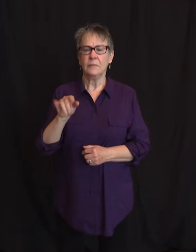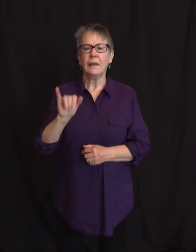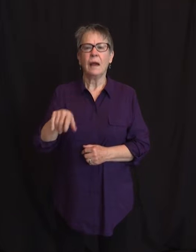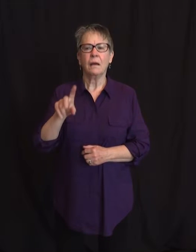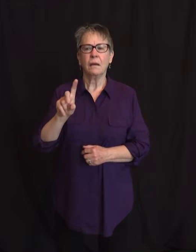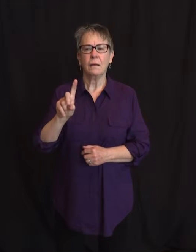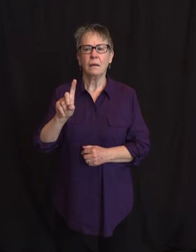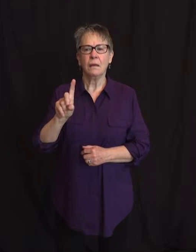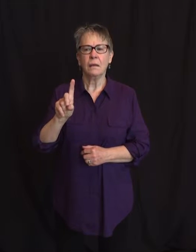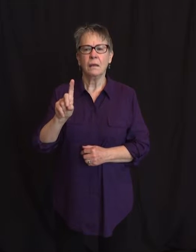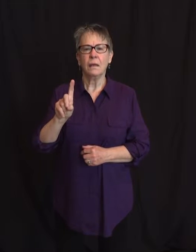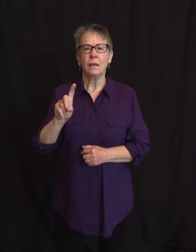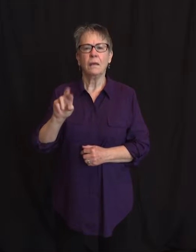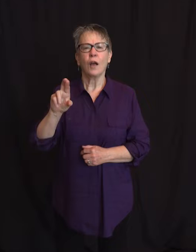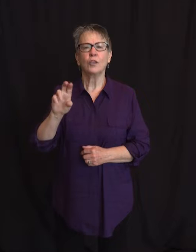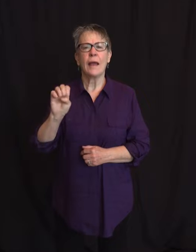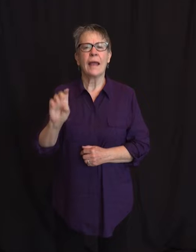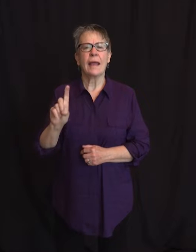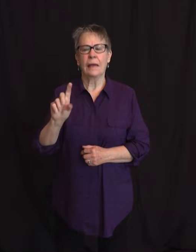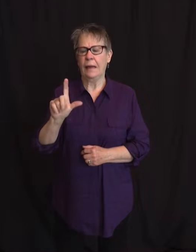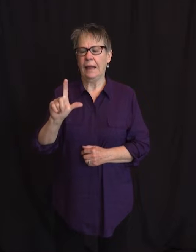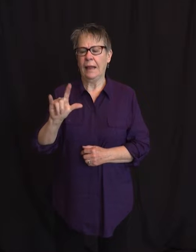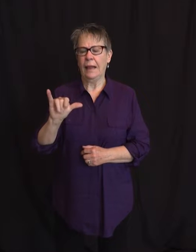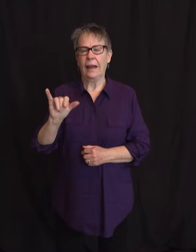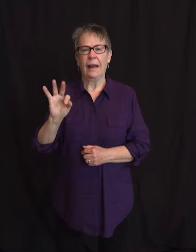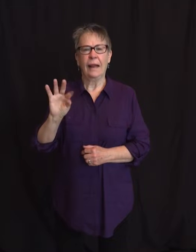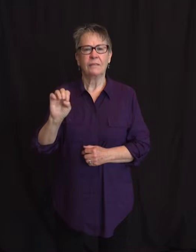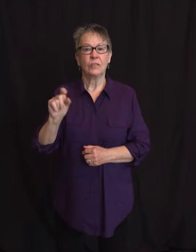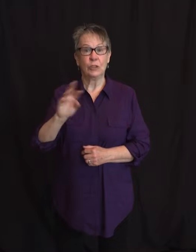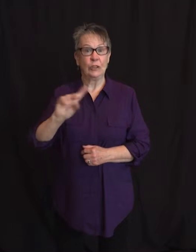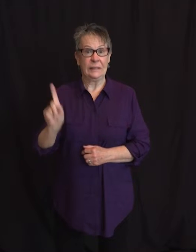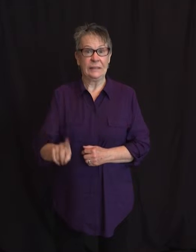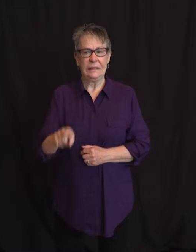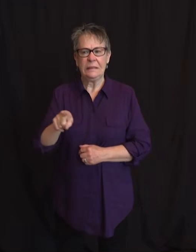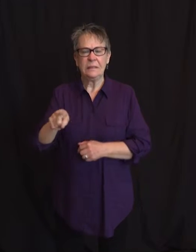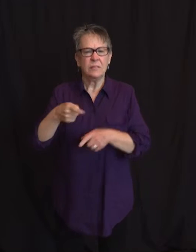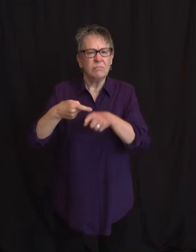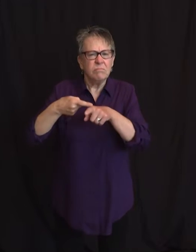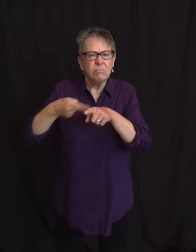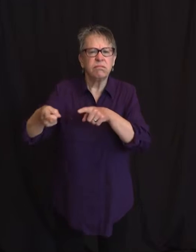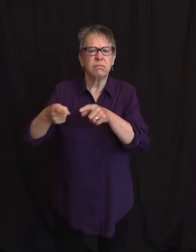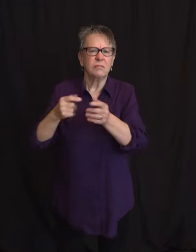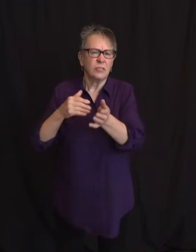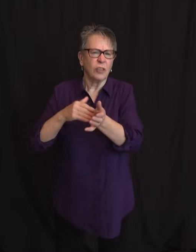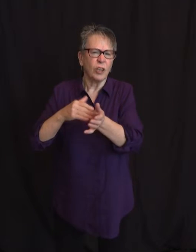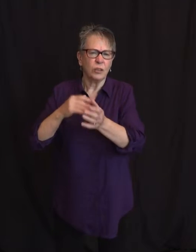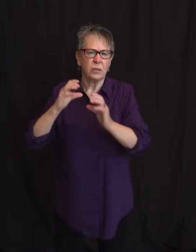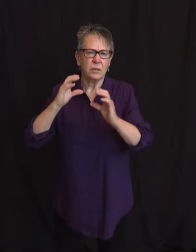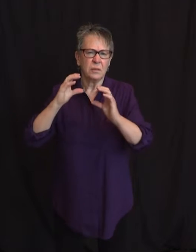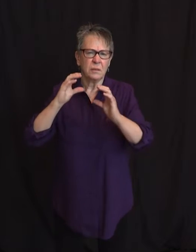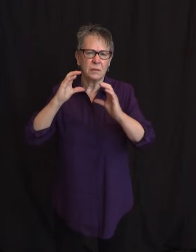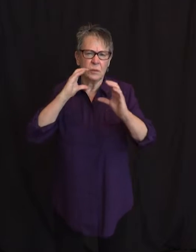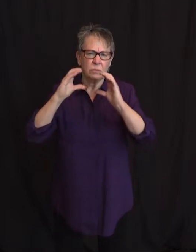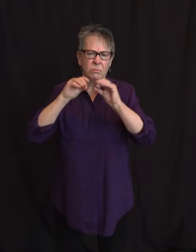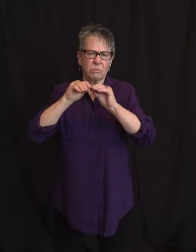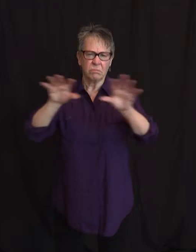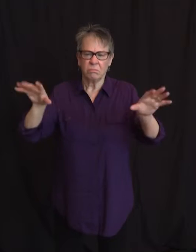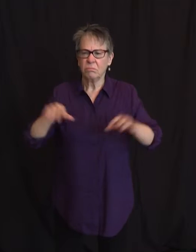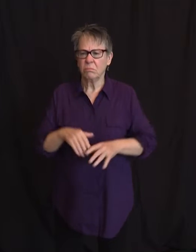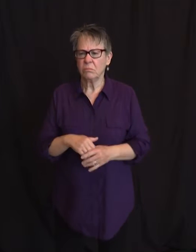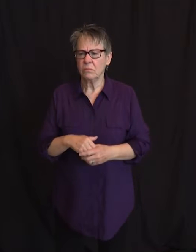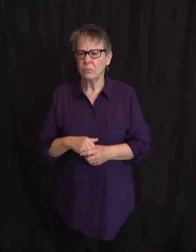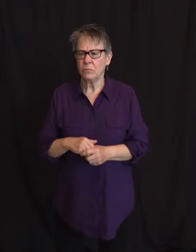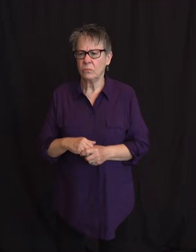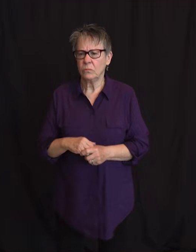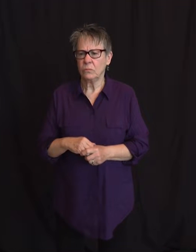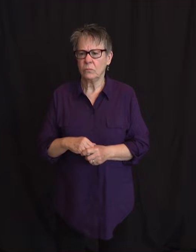us as well. Let's start as we have been doing. Jared Maples is here for the Department of Homeland Security and